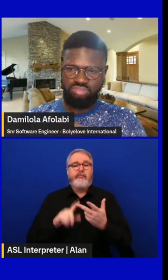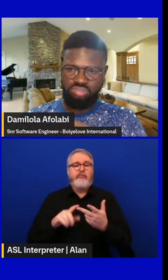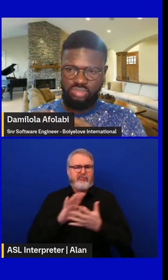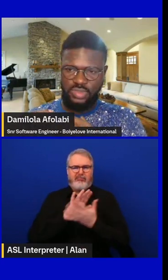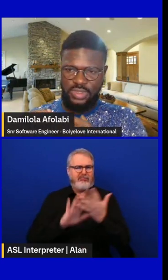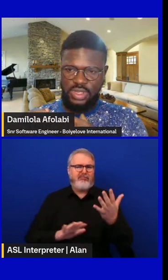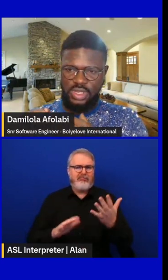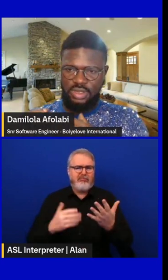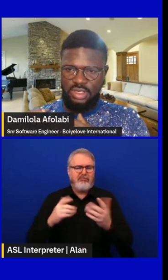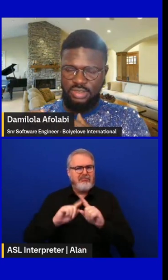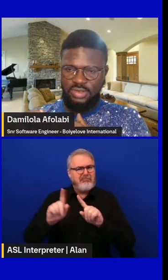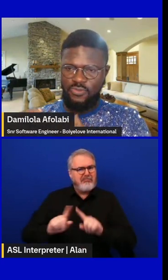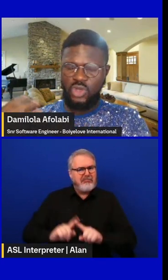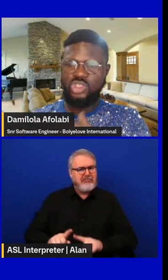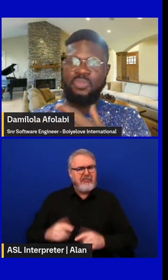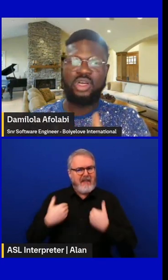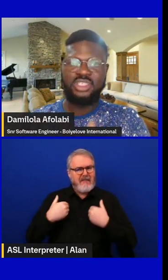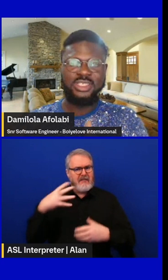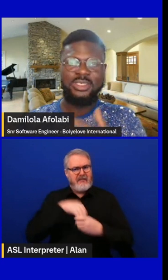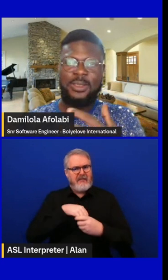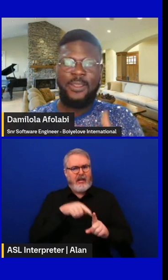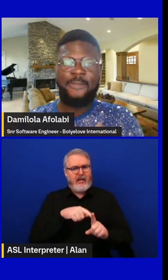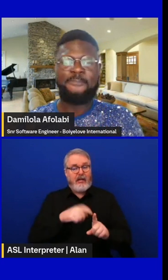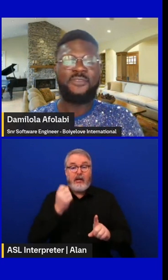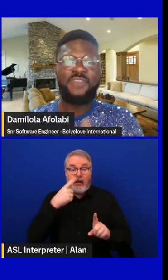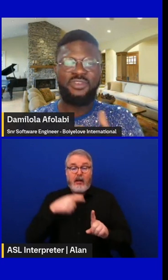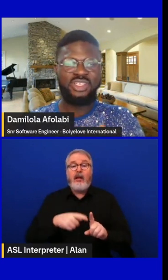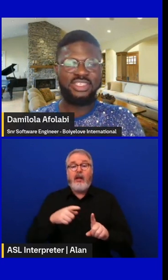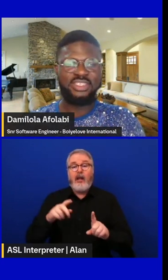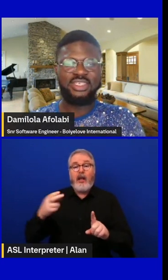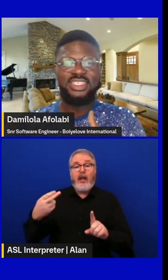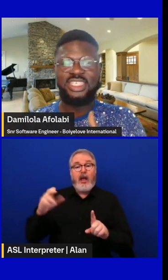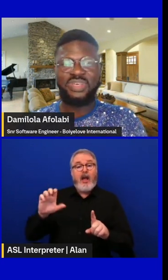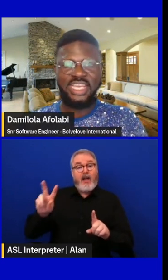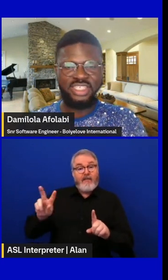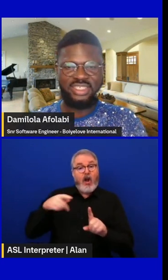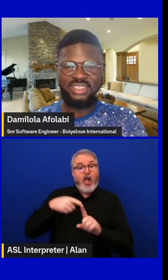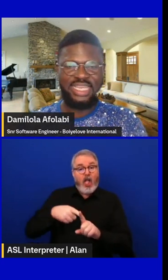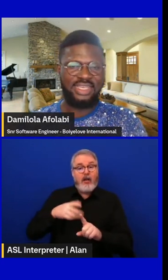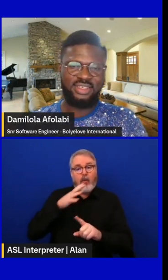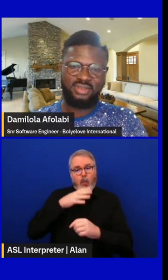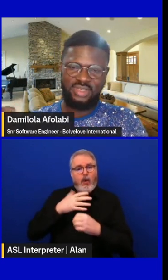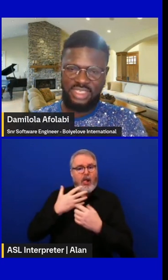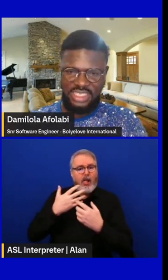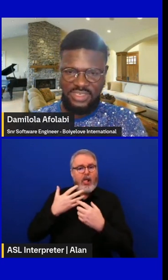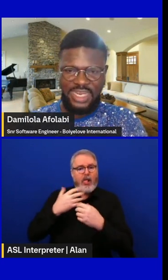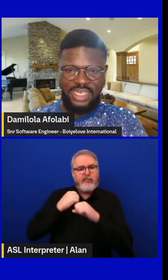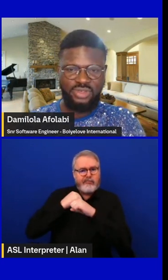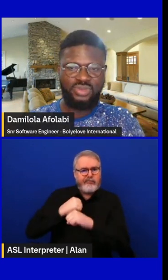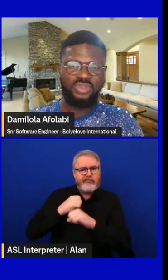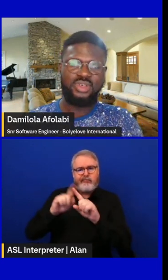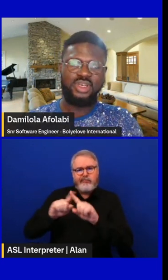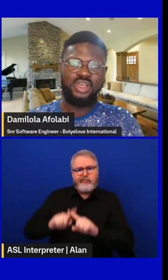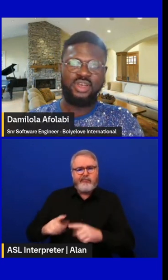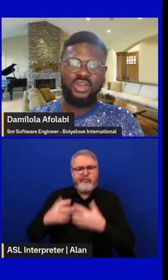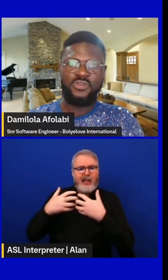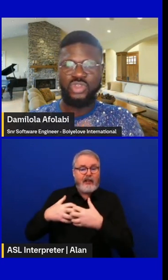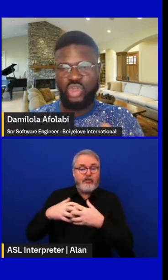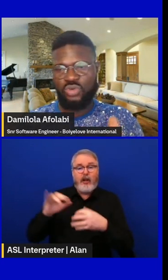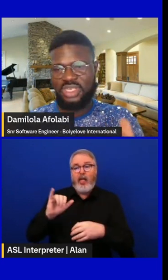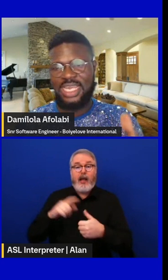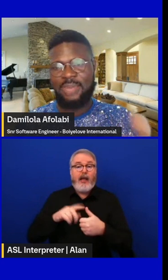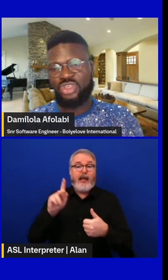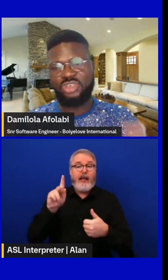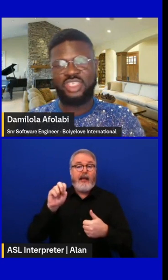So Vault supports various secret engines like key values